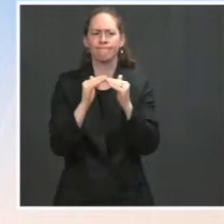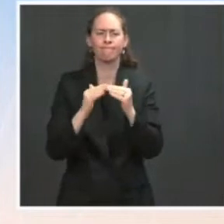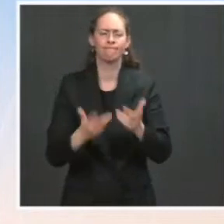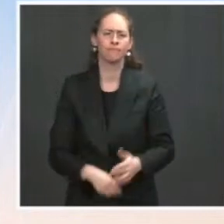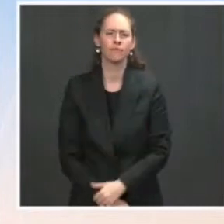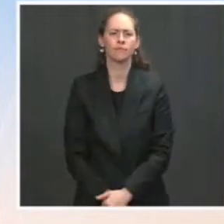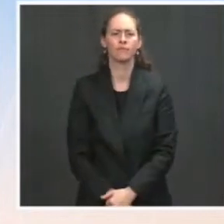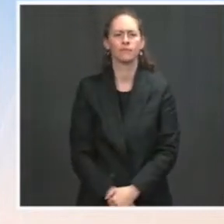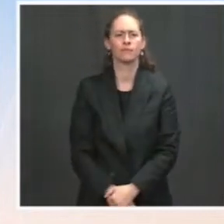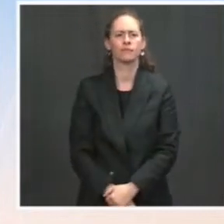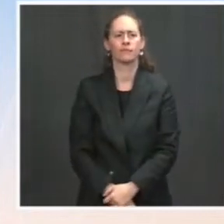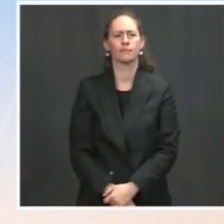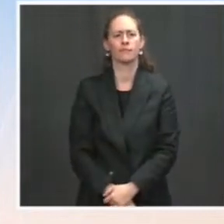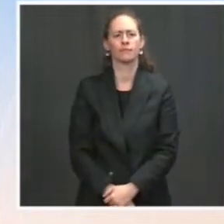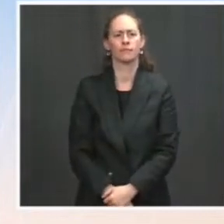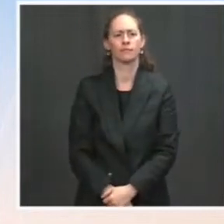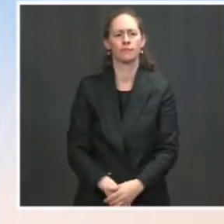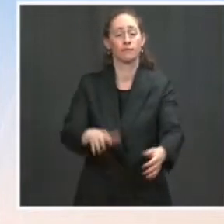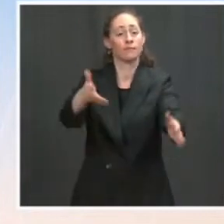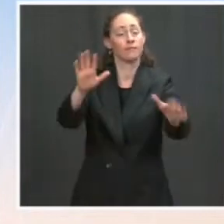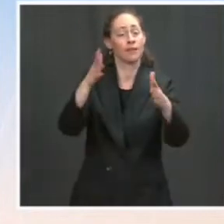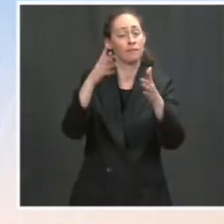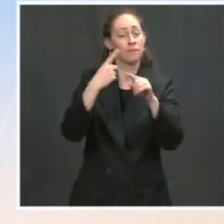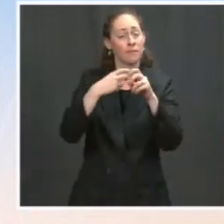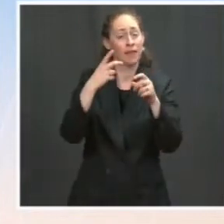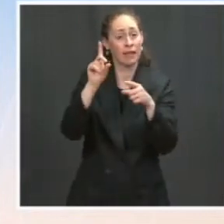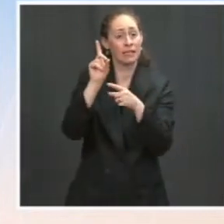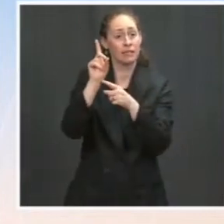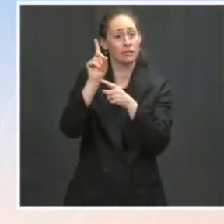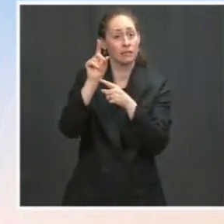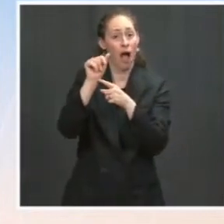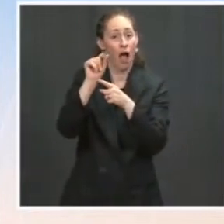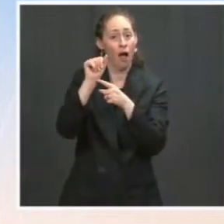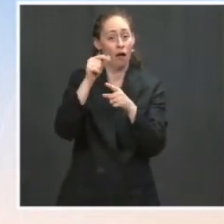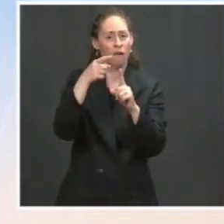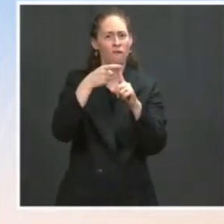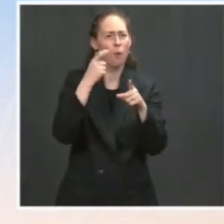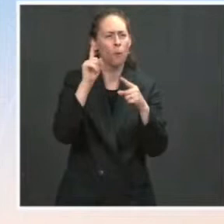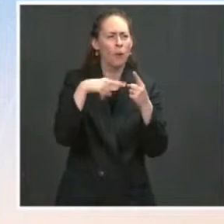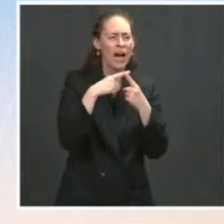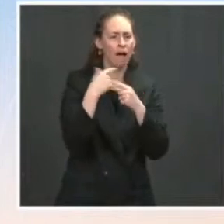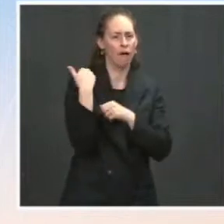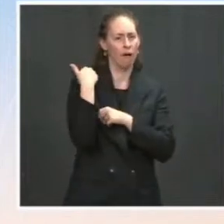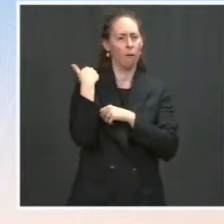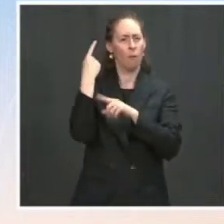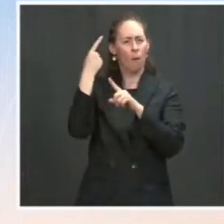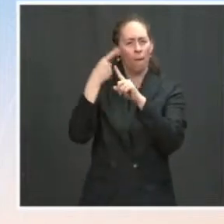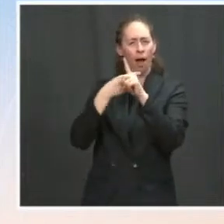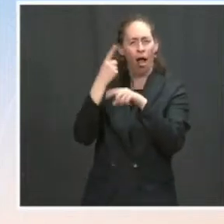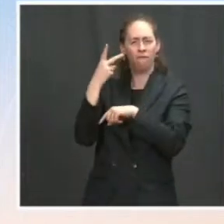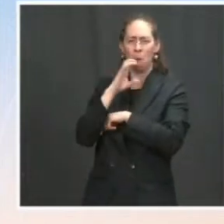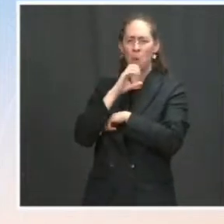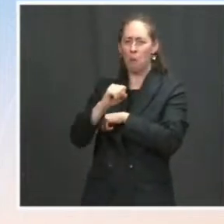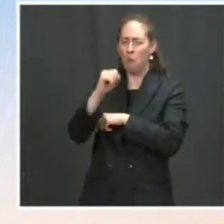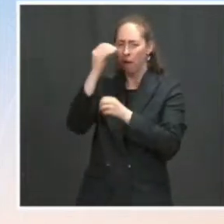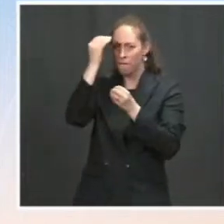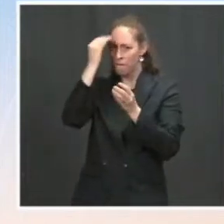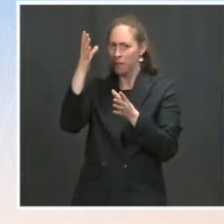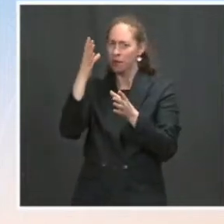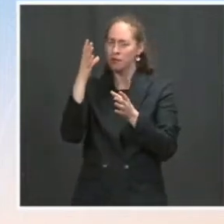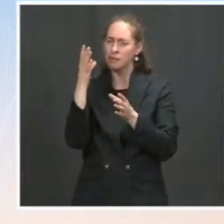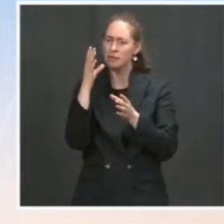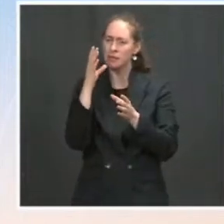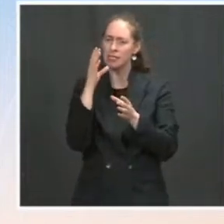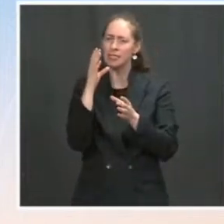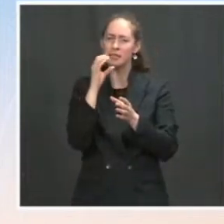the data at this point is a month and a half old. It still shows encouraging signs, but as you pointed out there, Yamiche, it's not nearly where